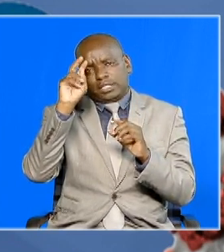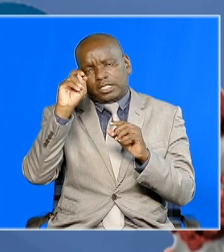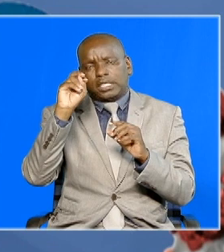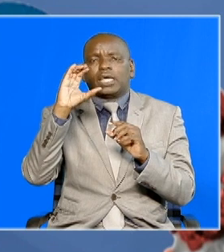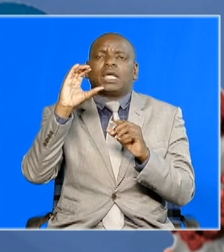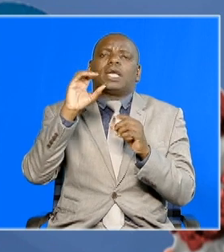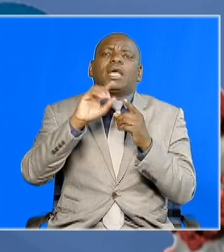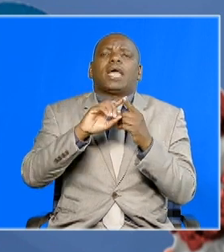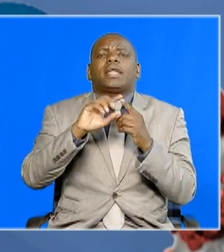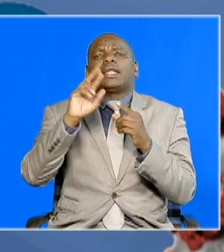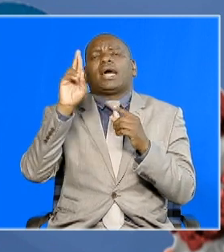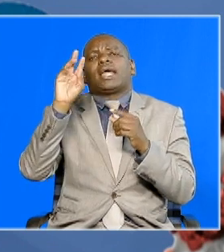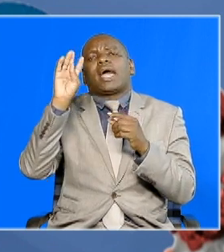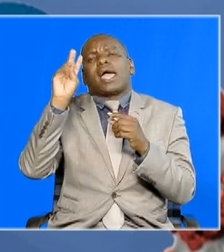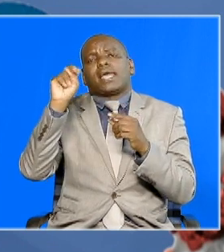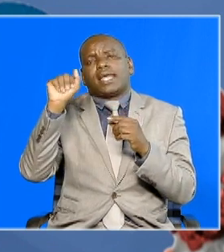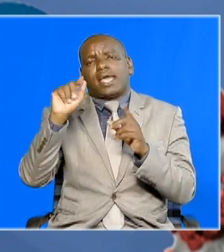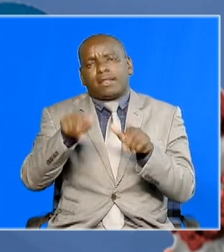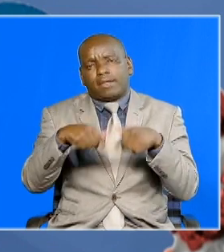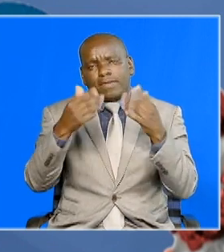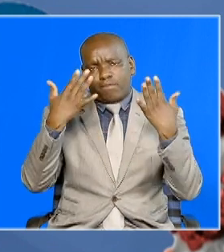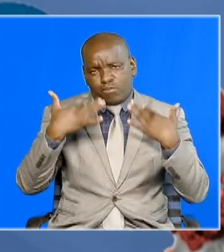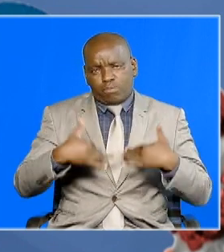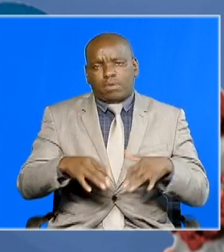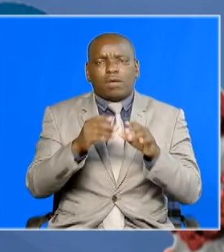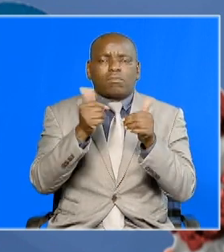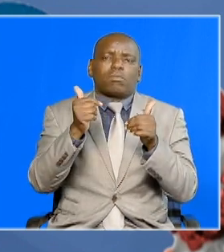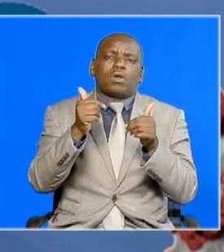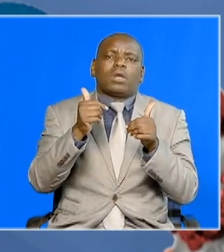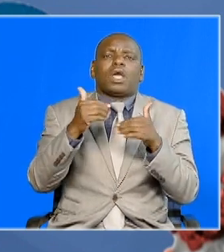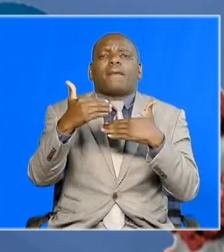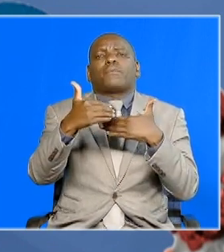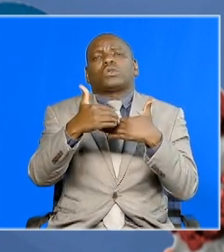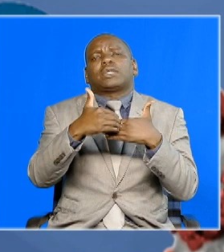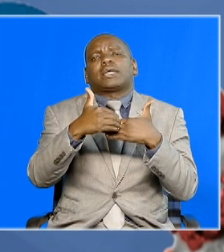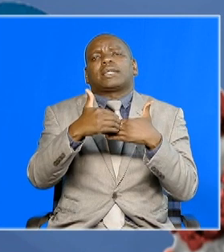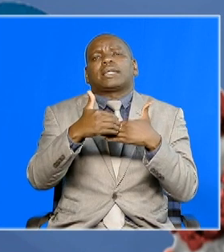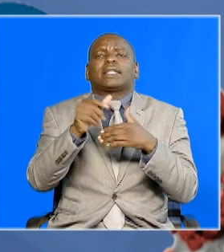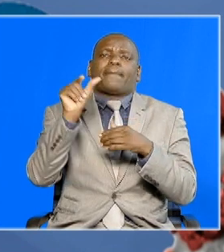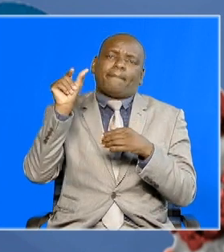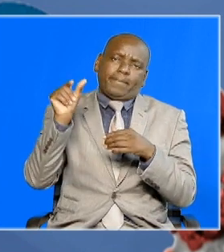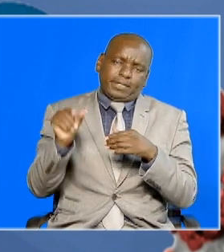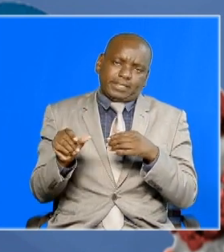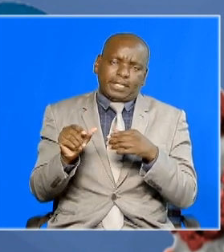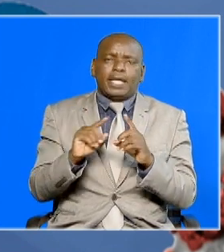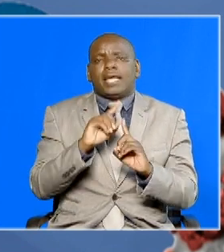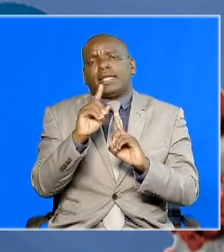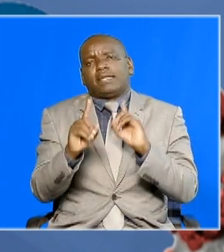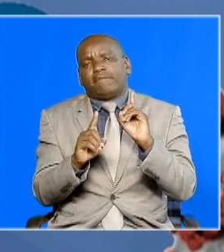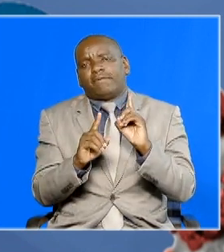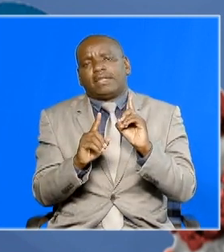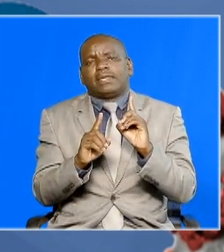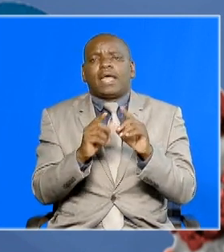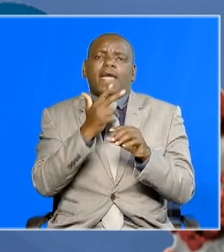RNA, to produce immunity in an individual and hence protect that individual. On the other hand, there